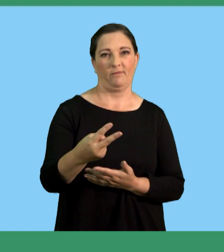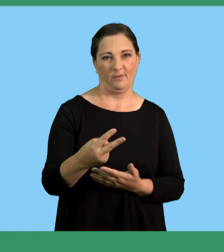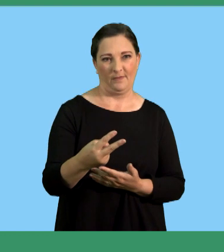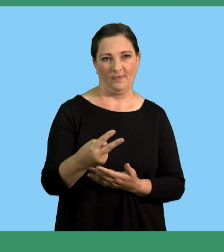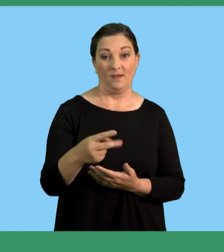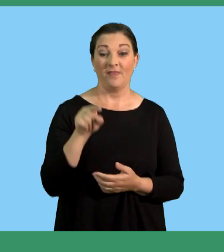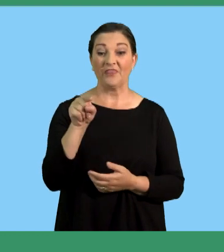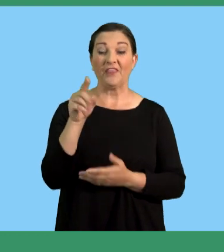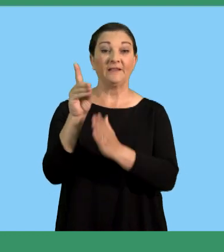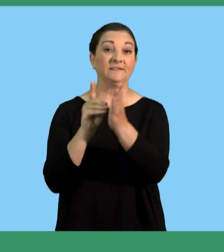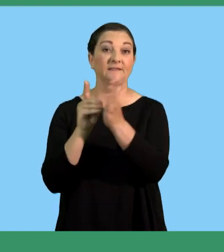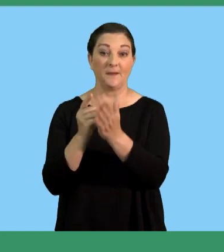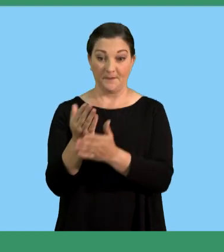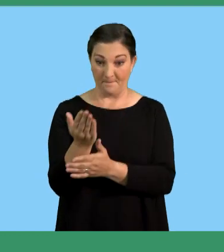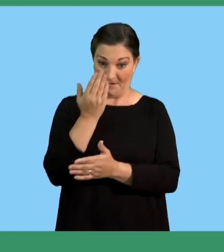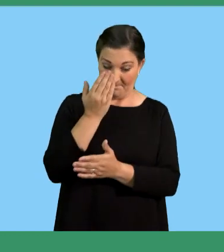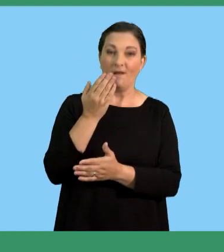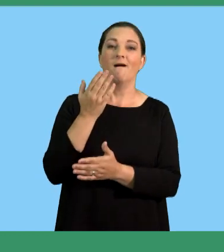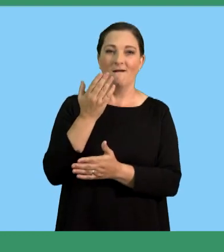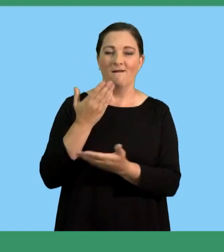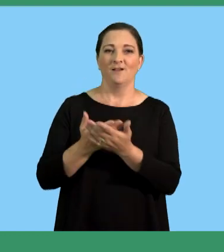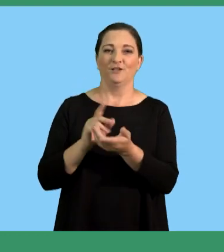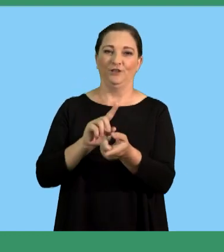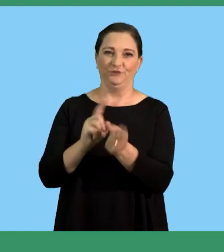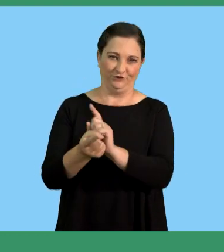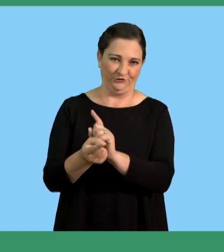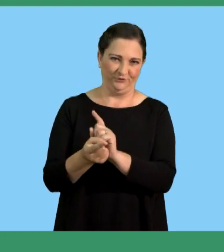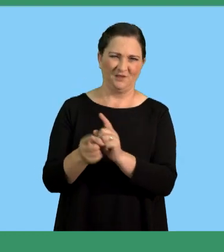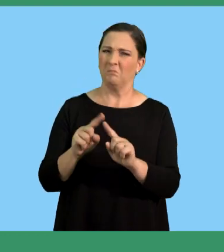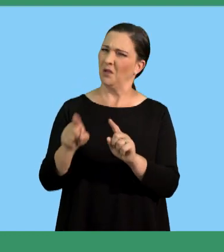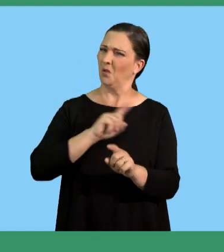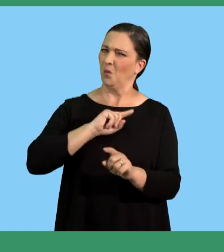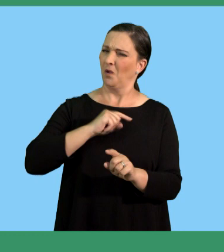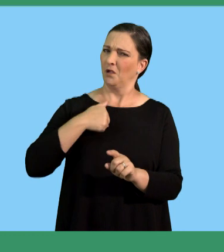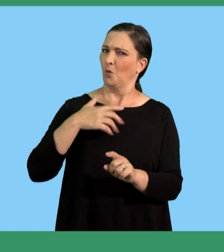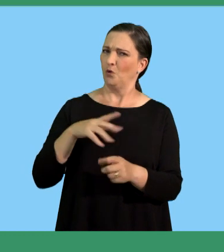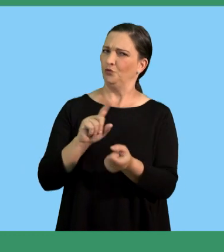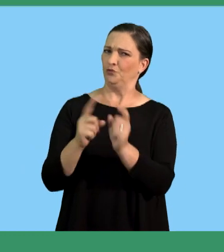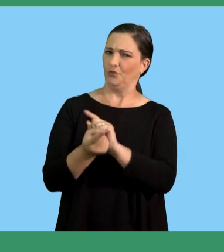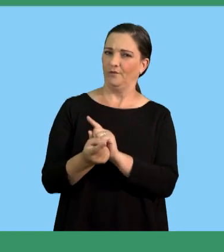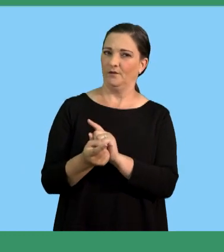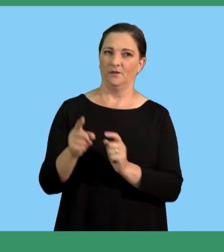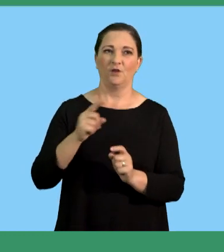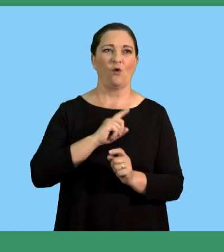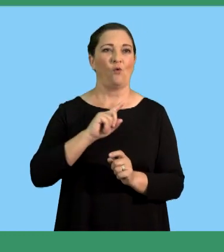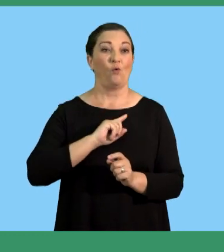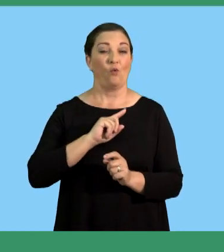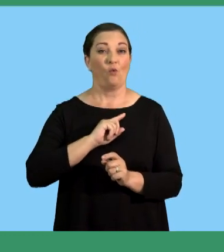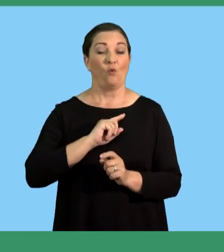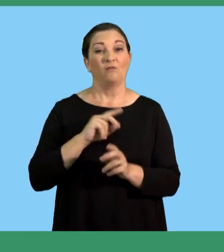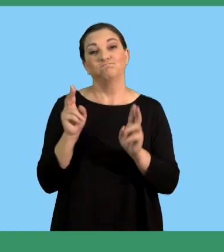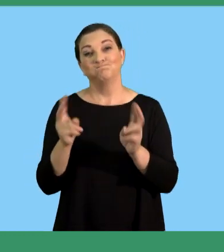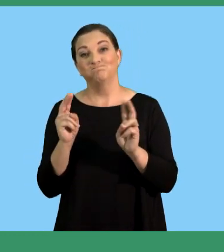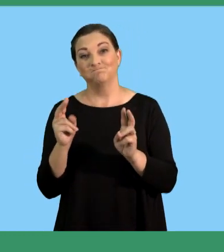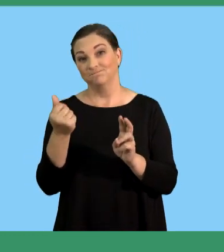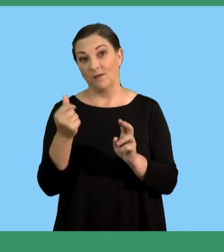particular date, when it comes, you can convert them into ordinary shares. Why do you want to convert them? Because ordinary shares